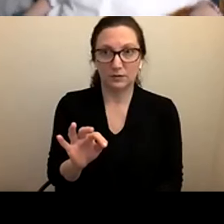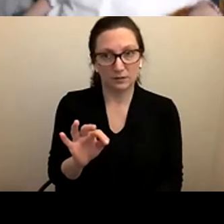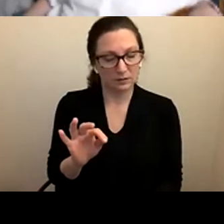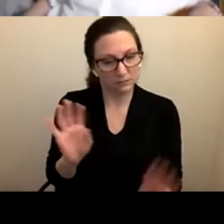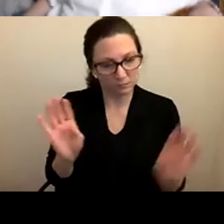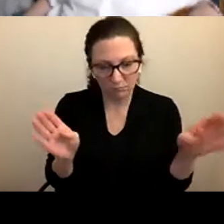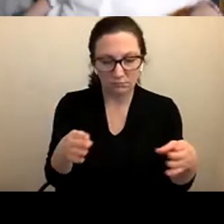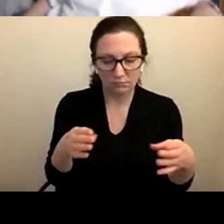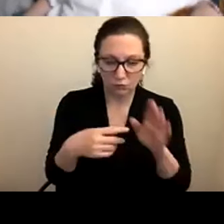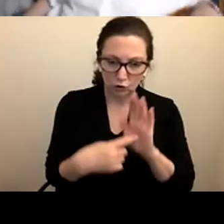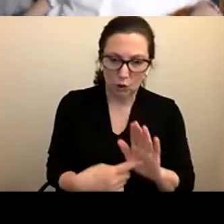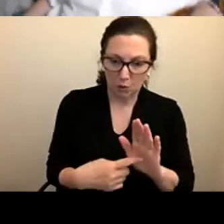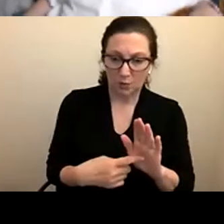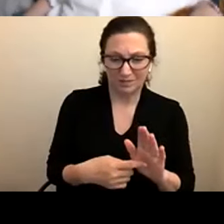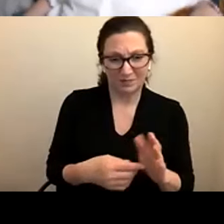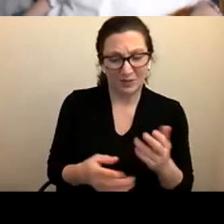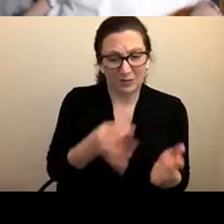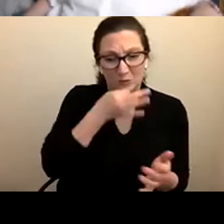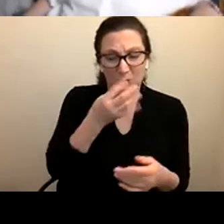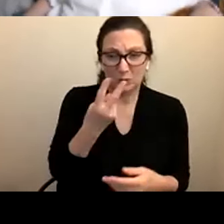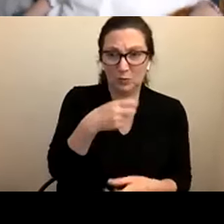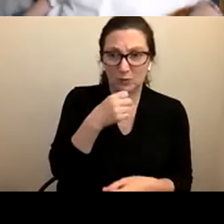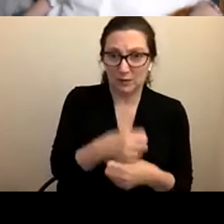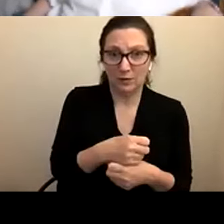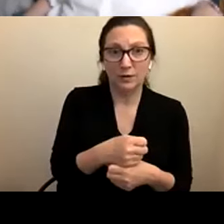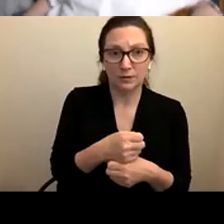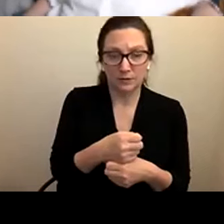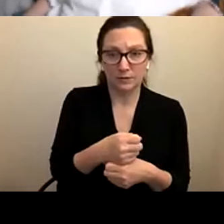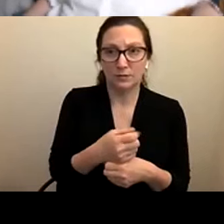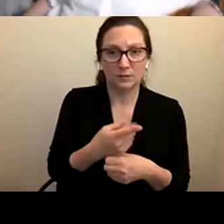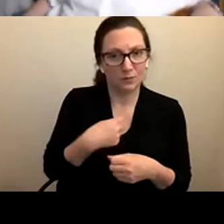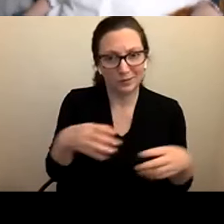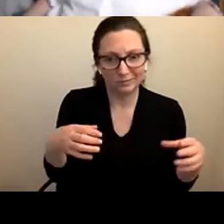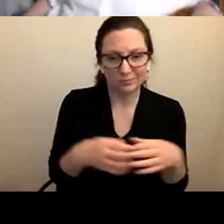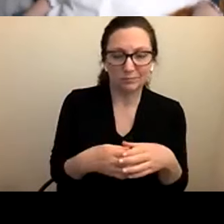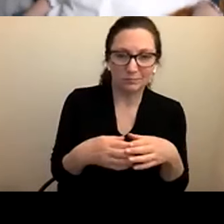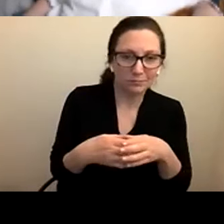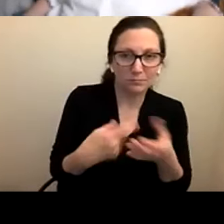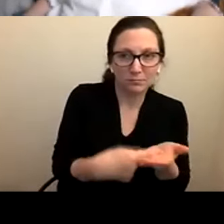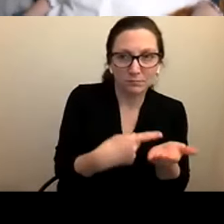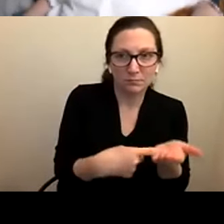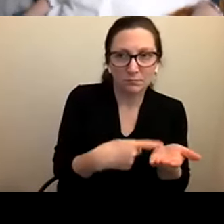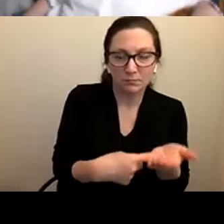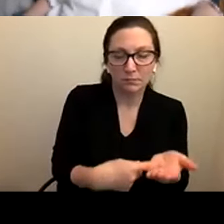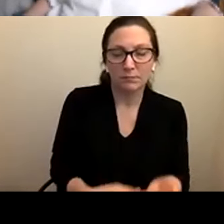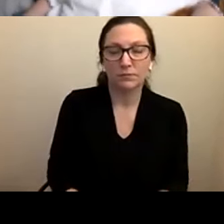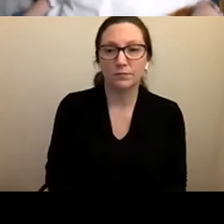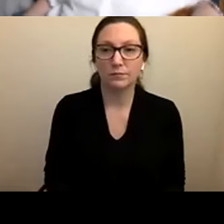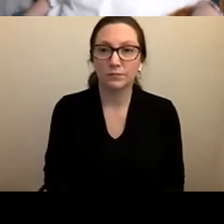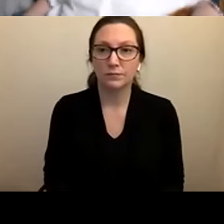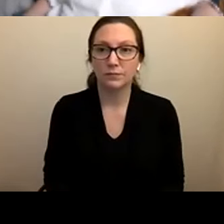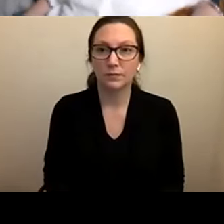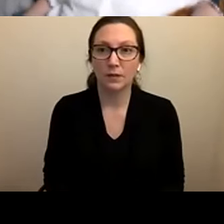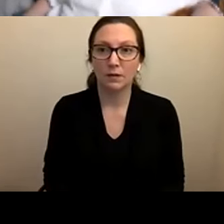close to 2 years now, that we have been together. I believe that